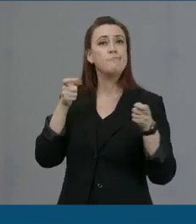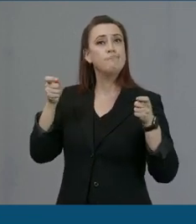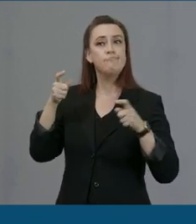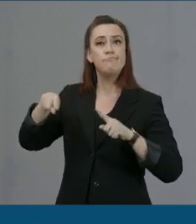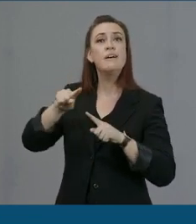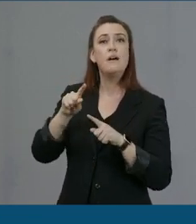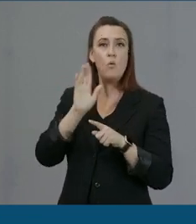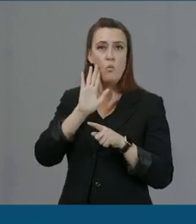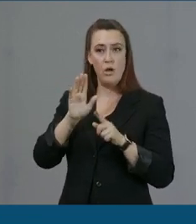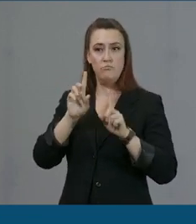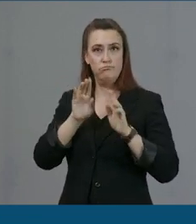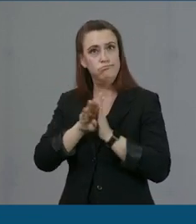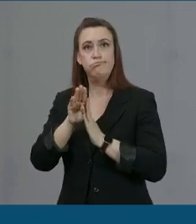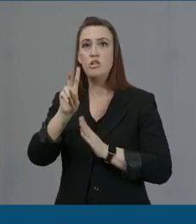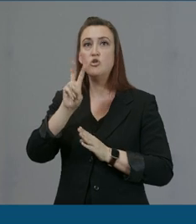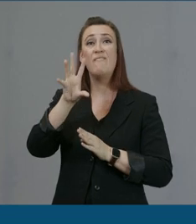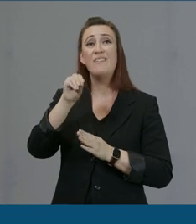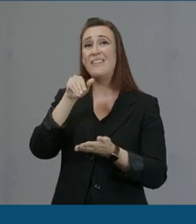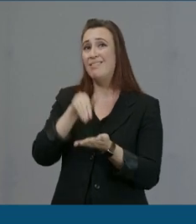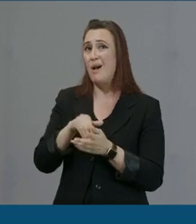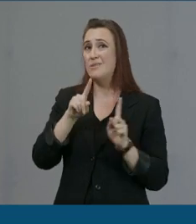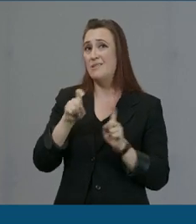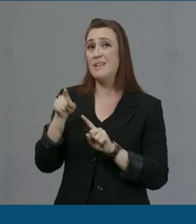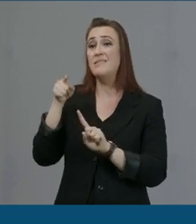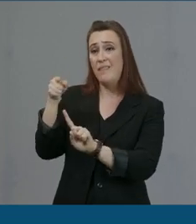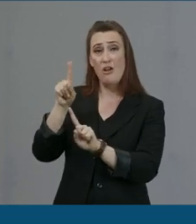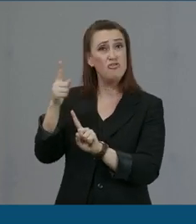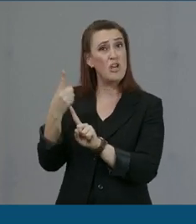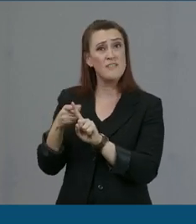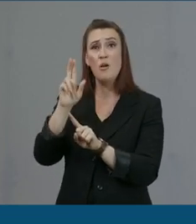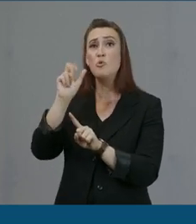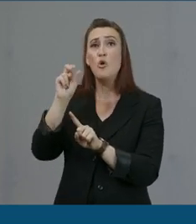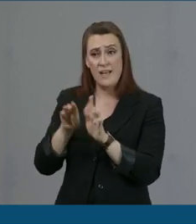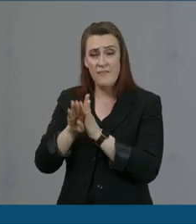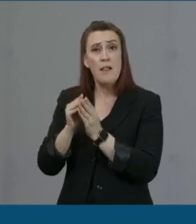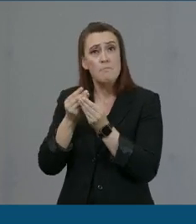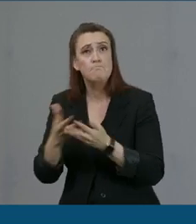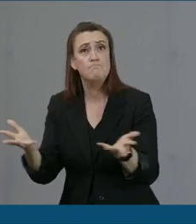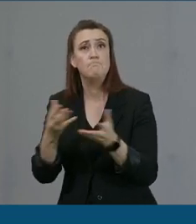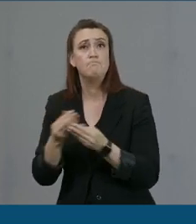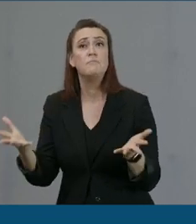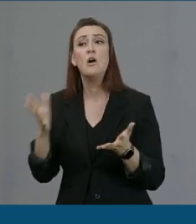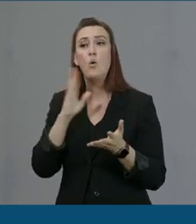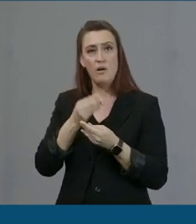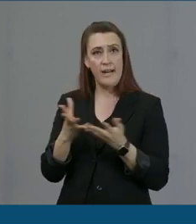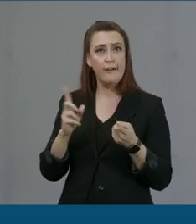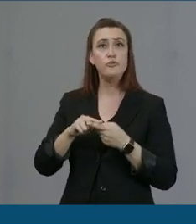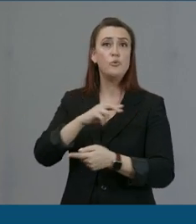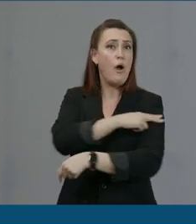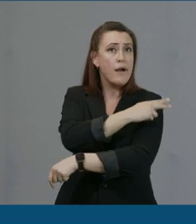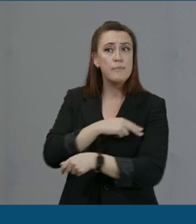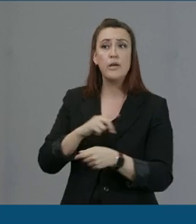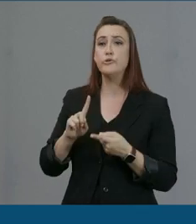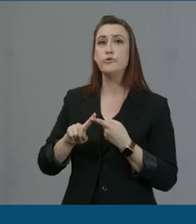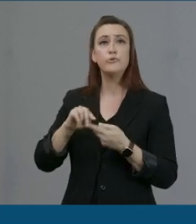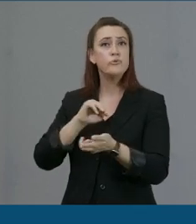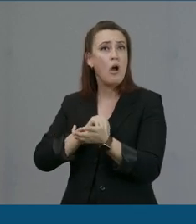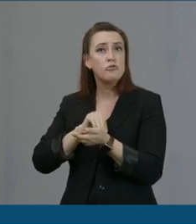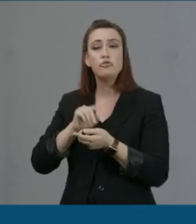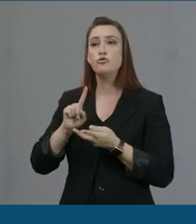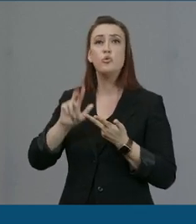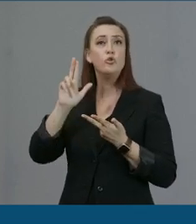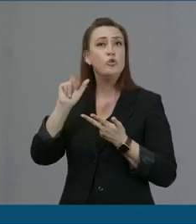250,000 antibody tests for our healthcare workers, first responders, and university students. In addition, we